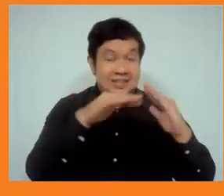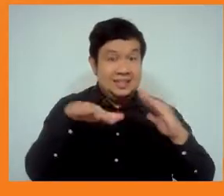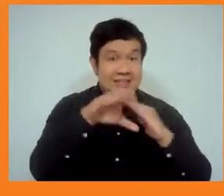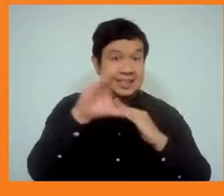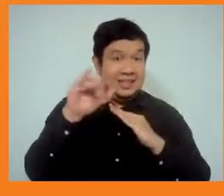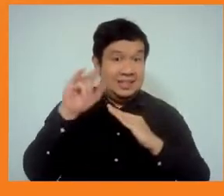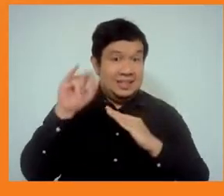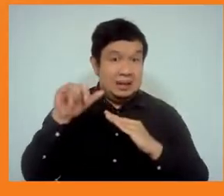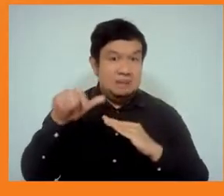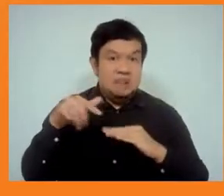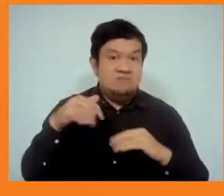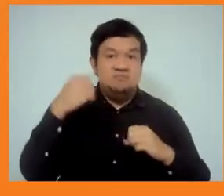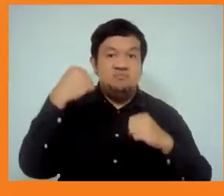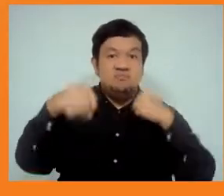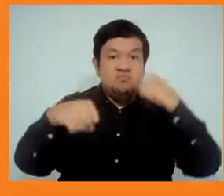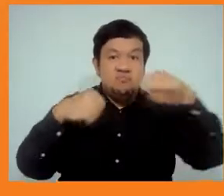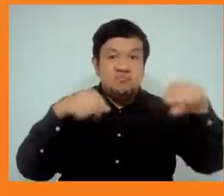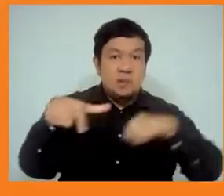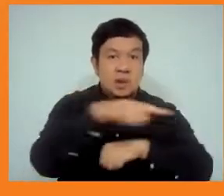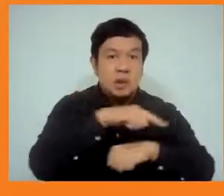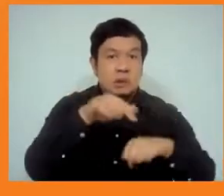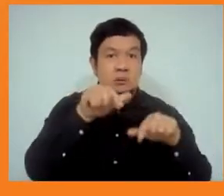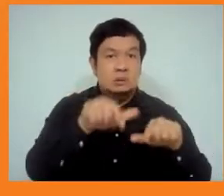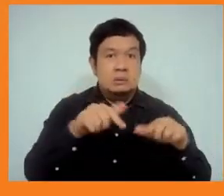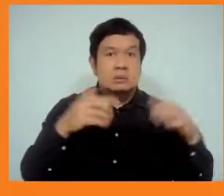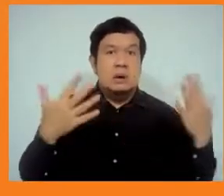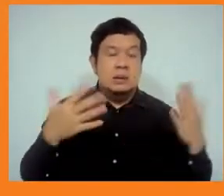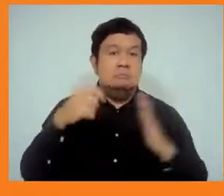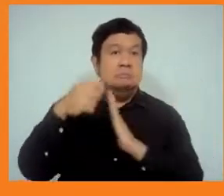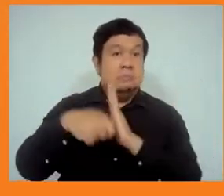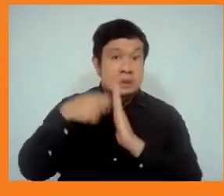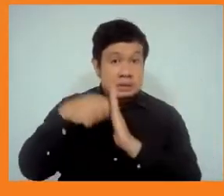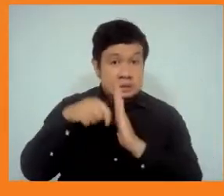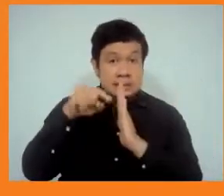Rail project co-financed with EIB. Over to you, Vidya.